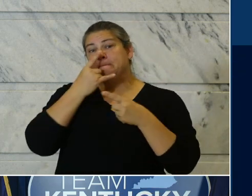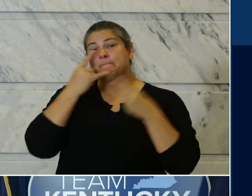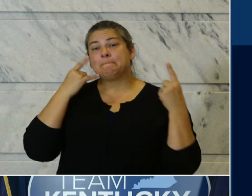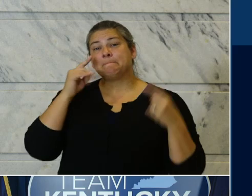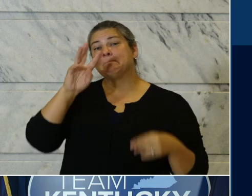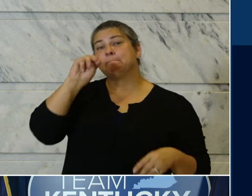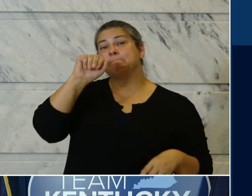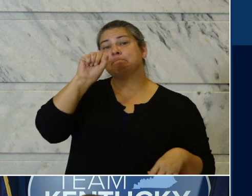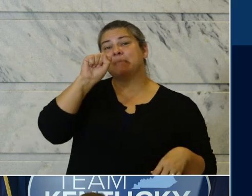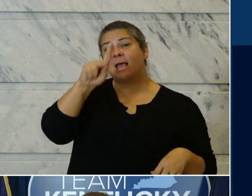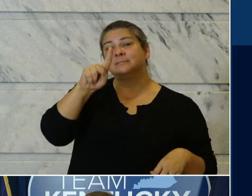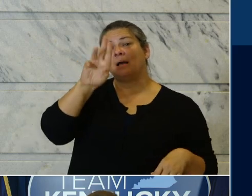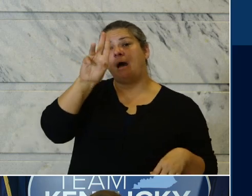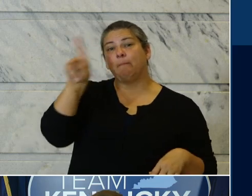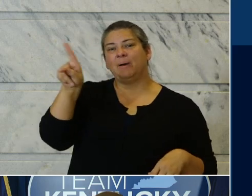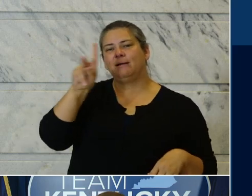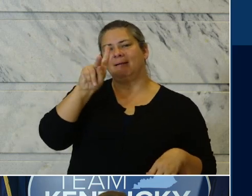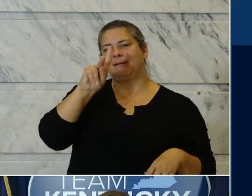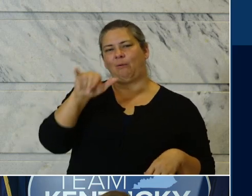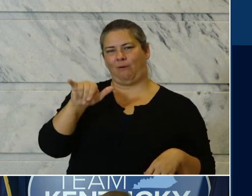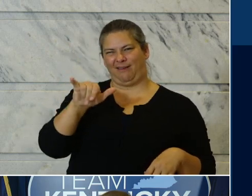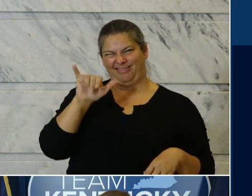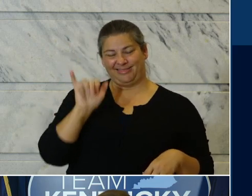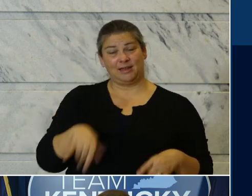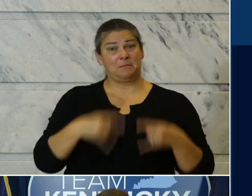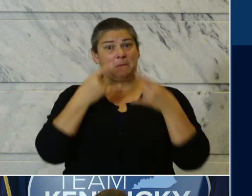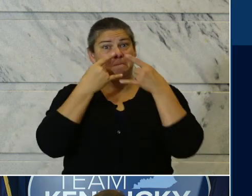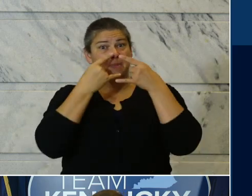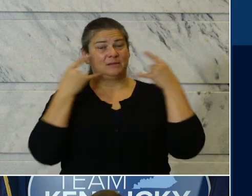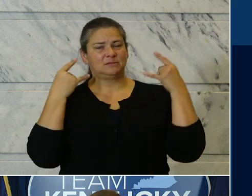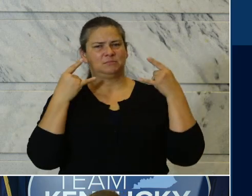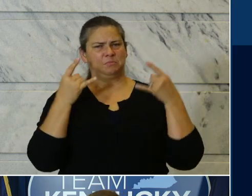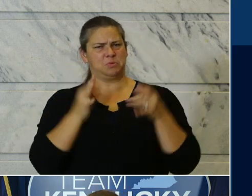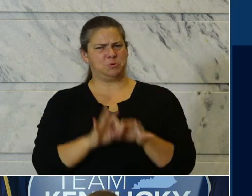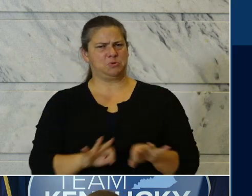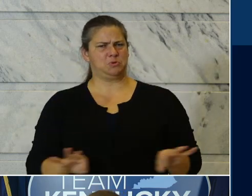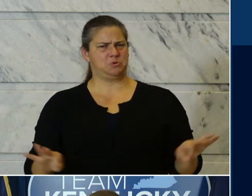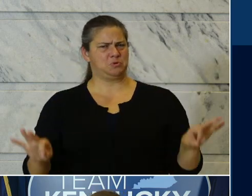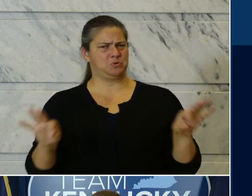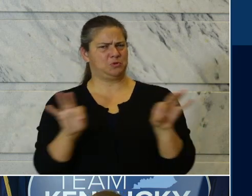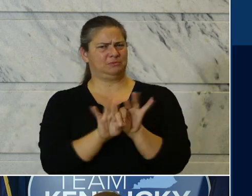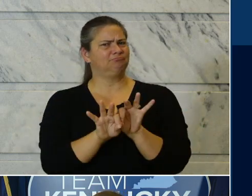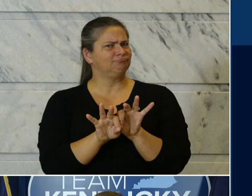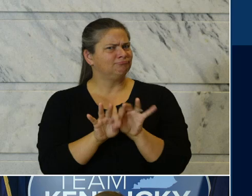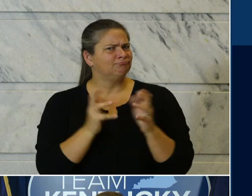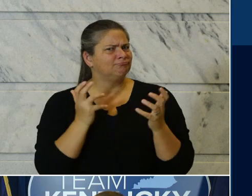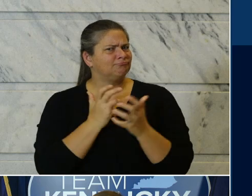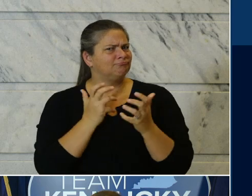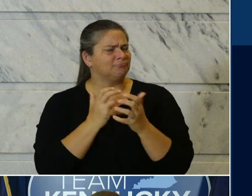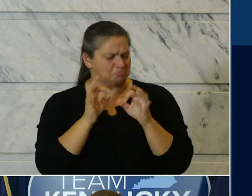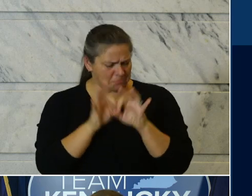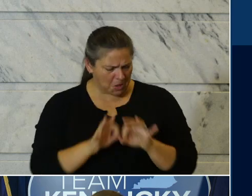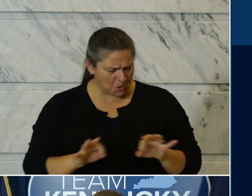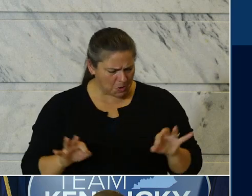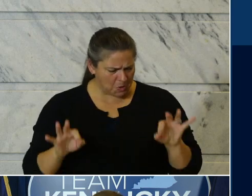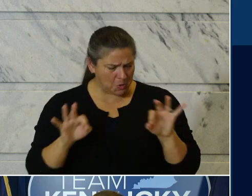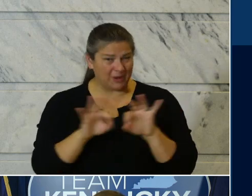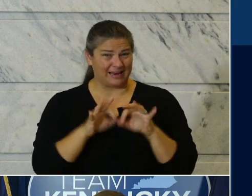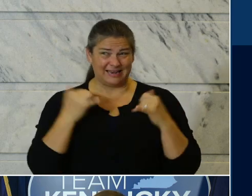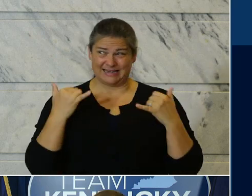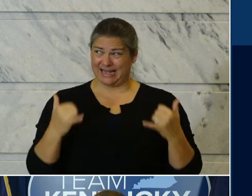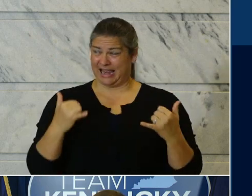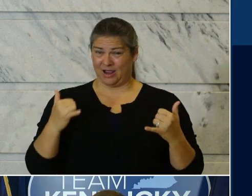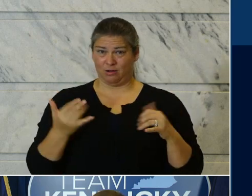up has been important, but it's more important now than ever. It's more important with an escalation of cases. I